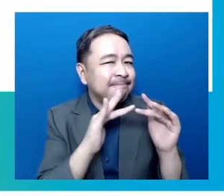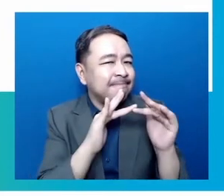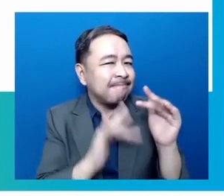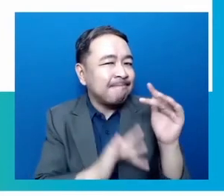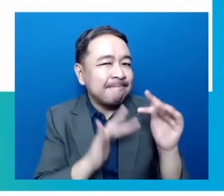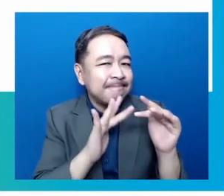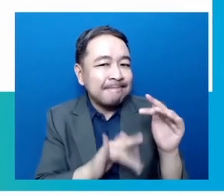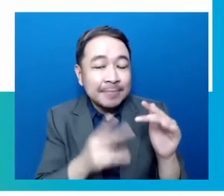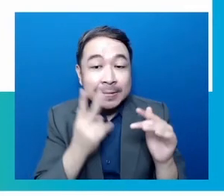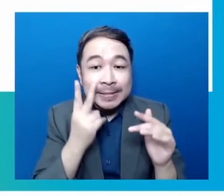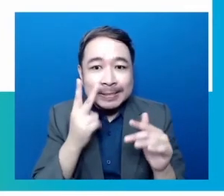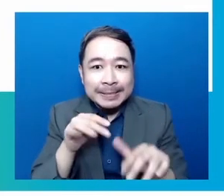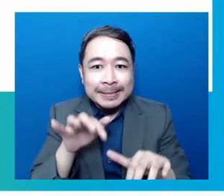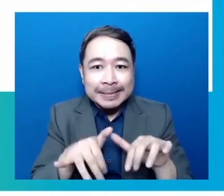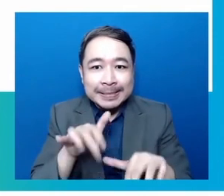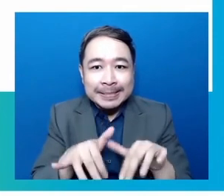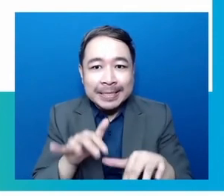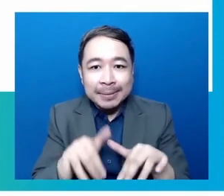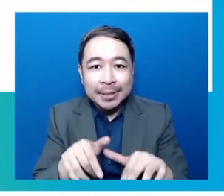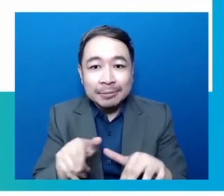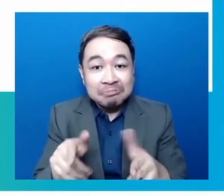box.